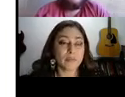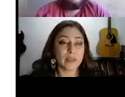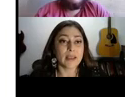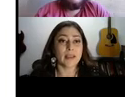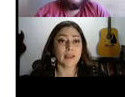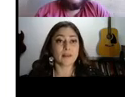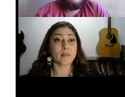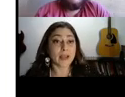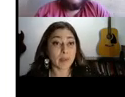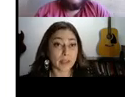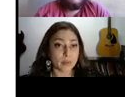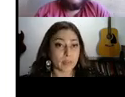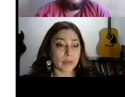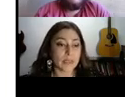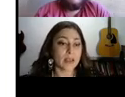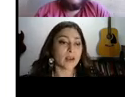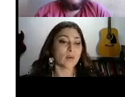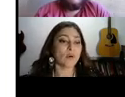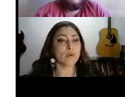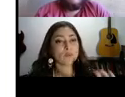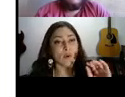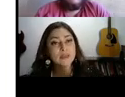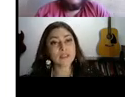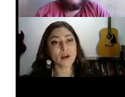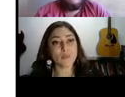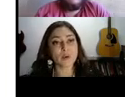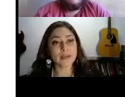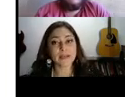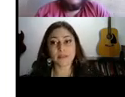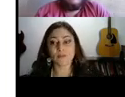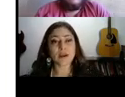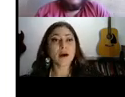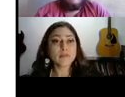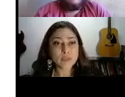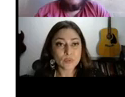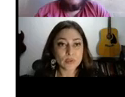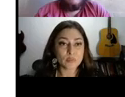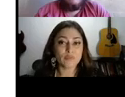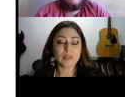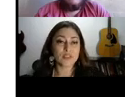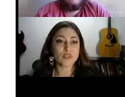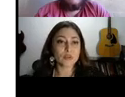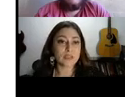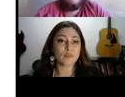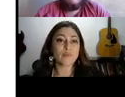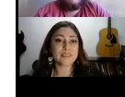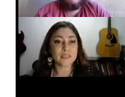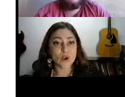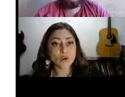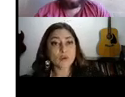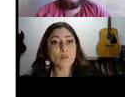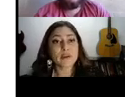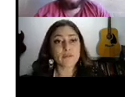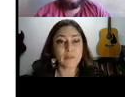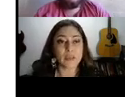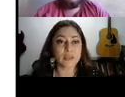African-American movement and the Black Panther Party. What we need to recognize what comes through these movements, these student-led movements, is